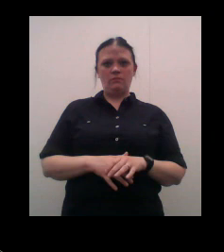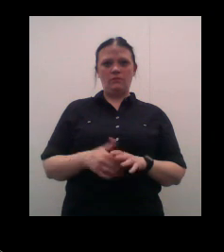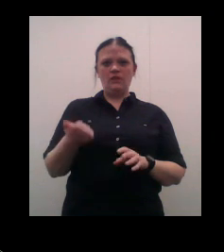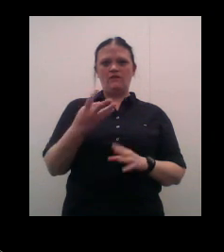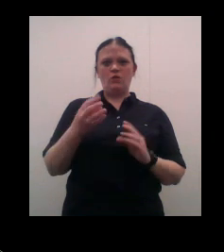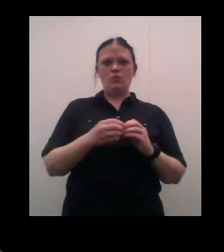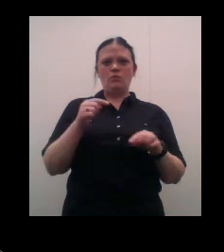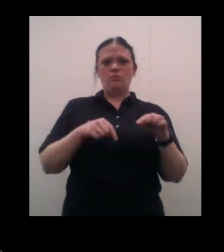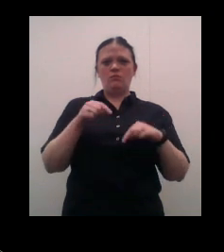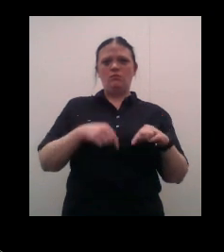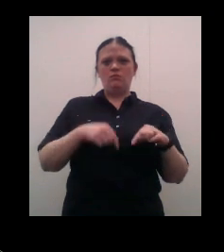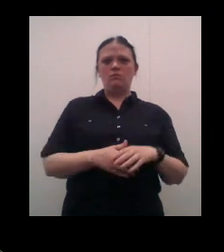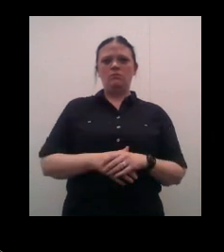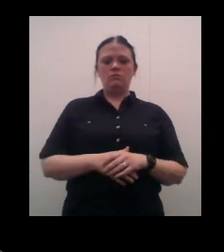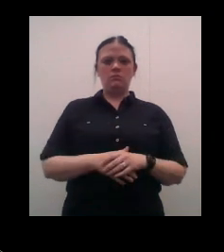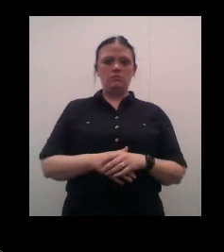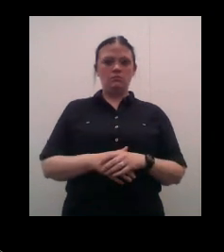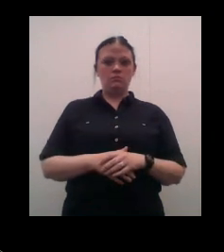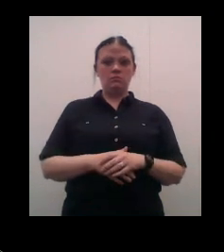more.